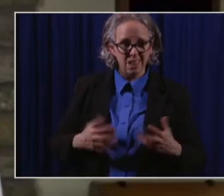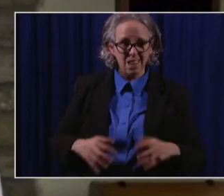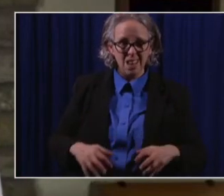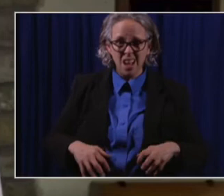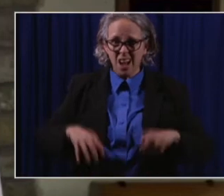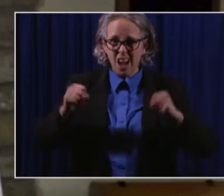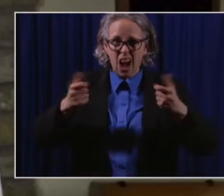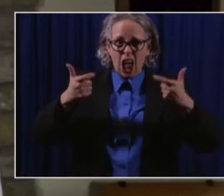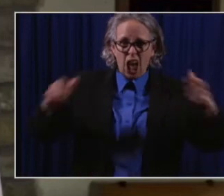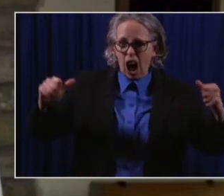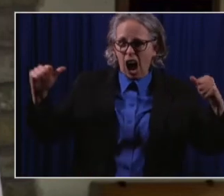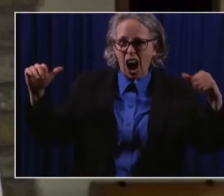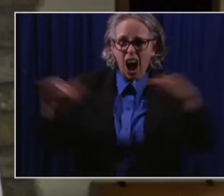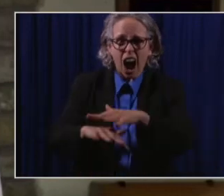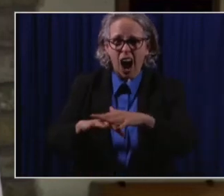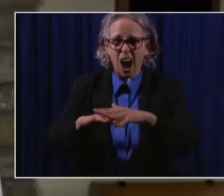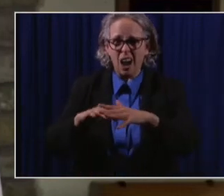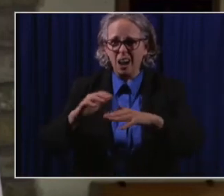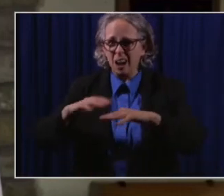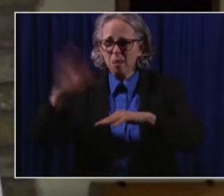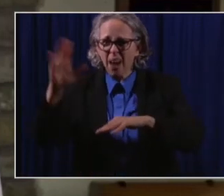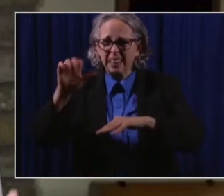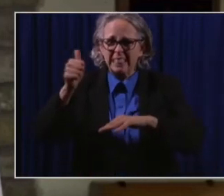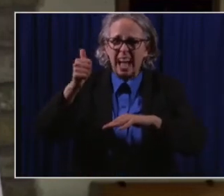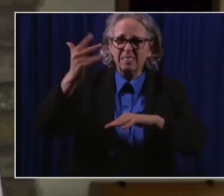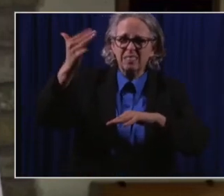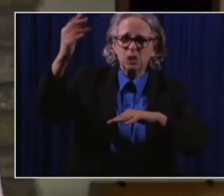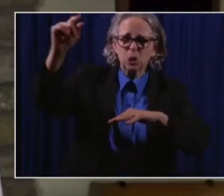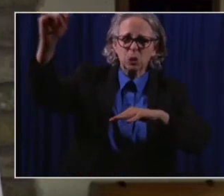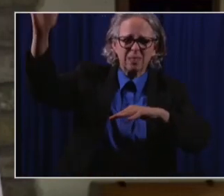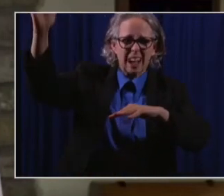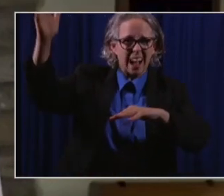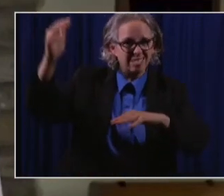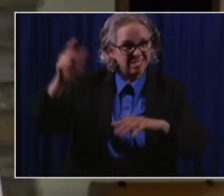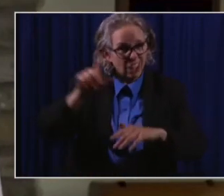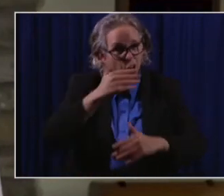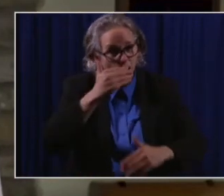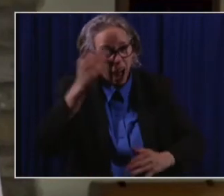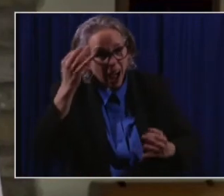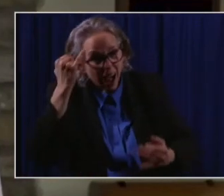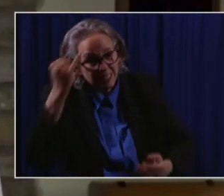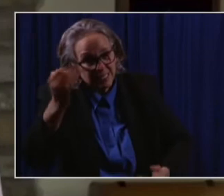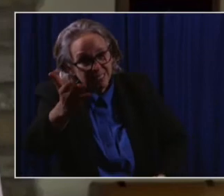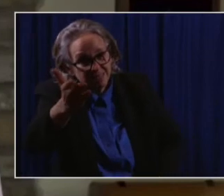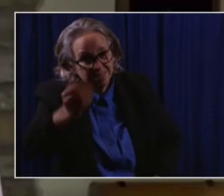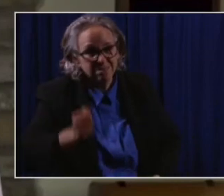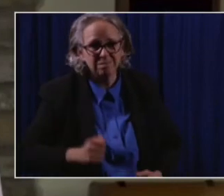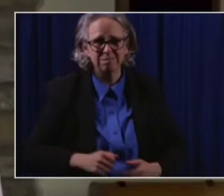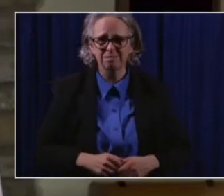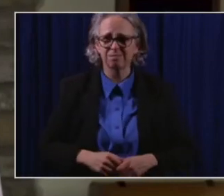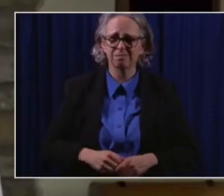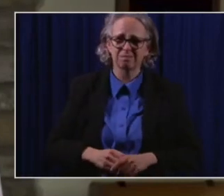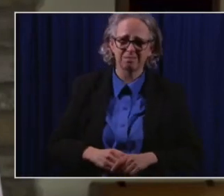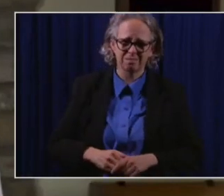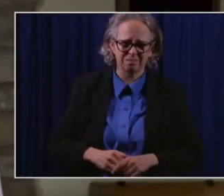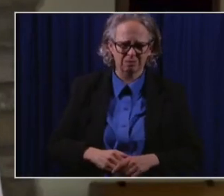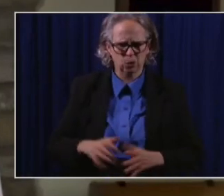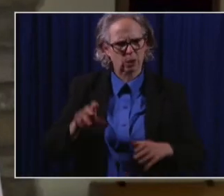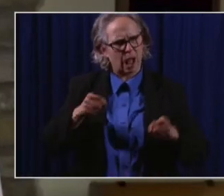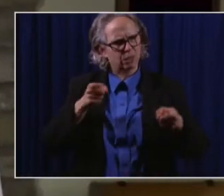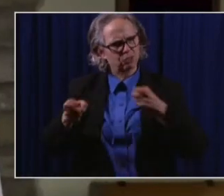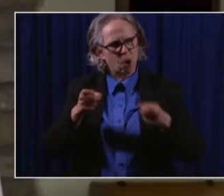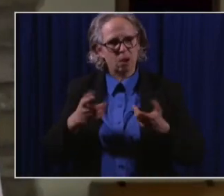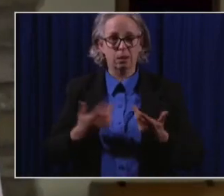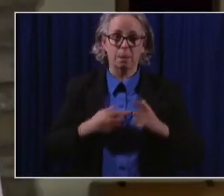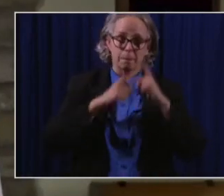social distancing? Can't you have a wedding where people have masks on? Keep some distance. Still have the